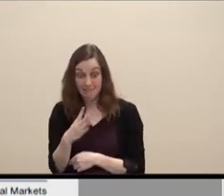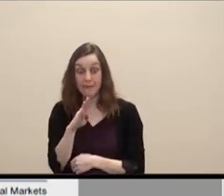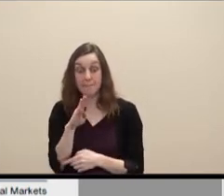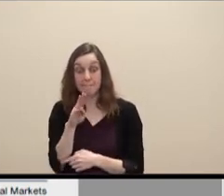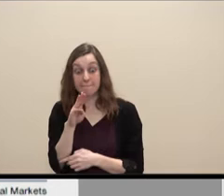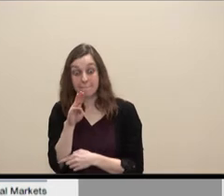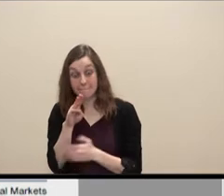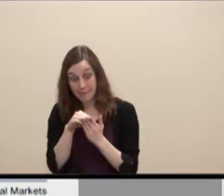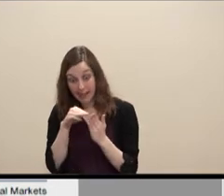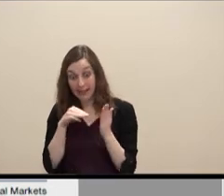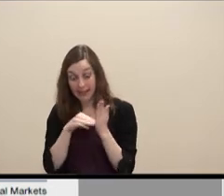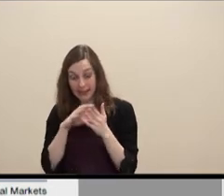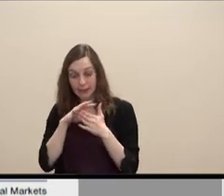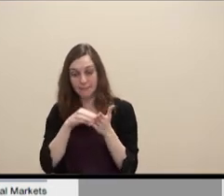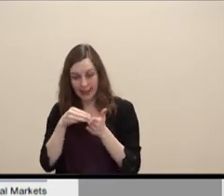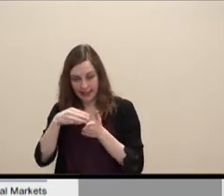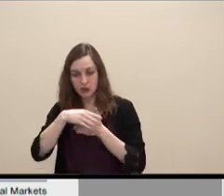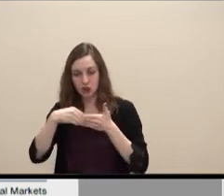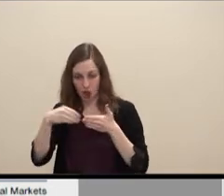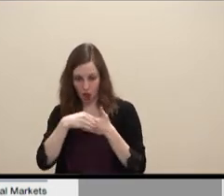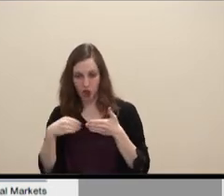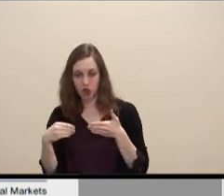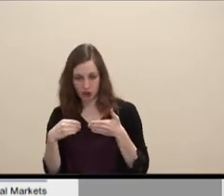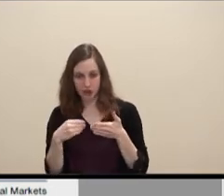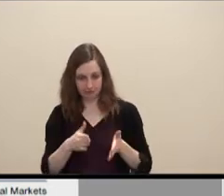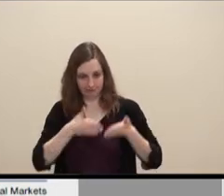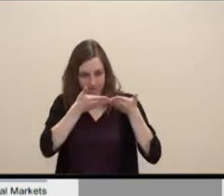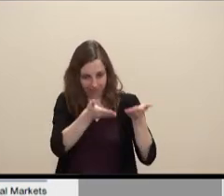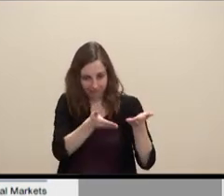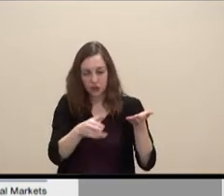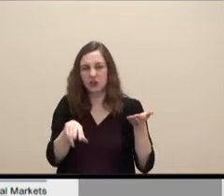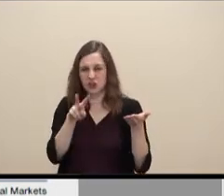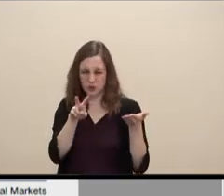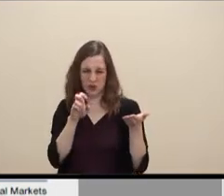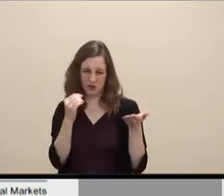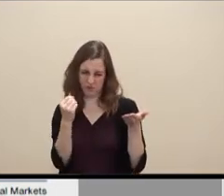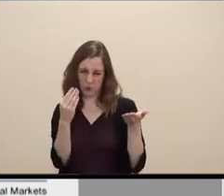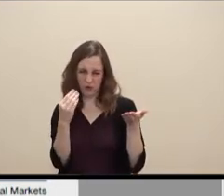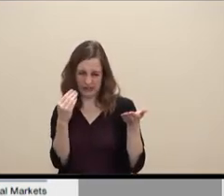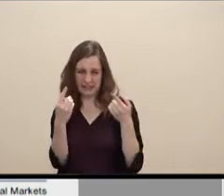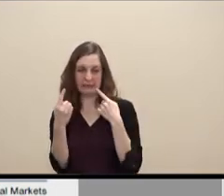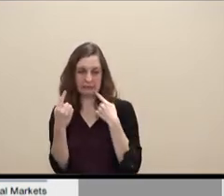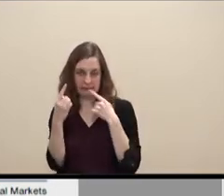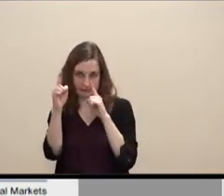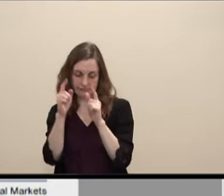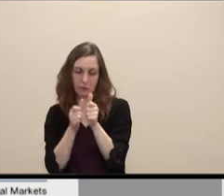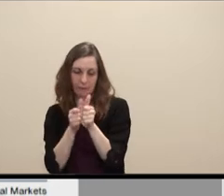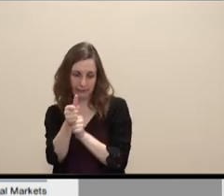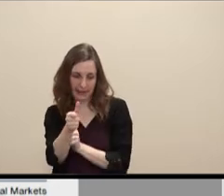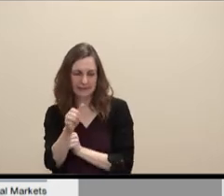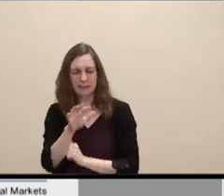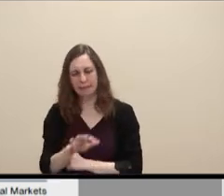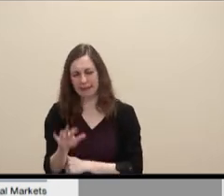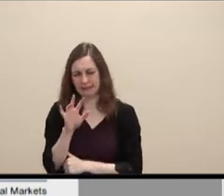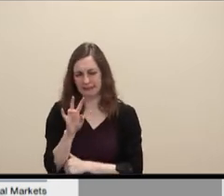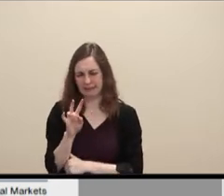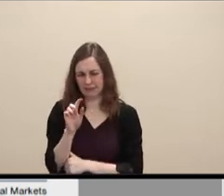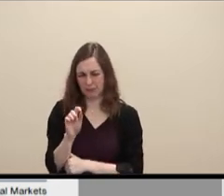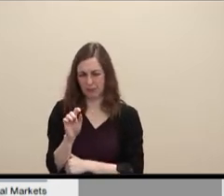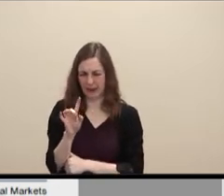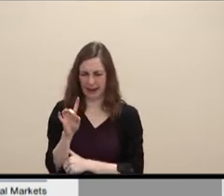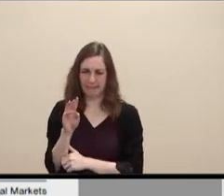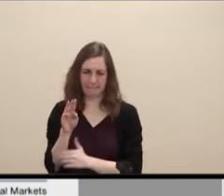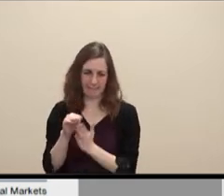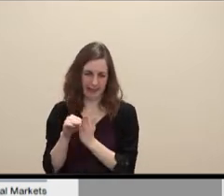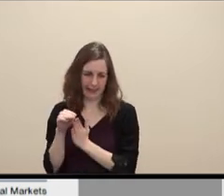voter, and of that, $214 million was successful. But a little over, about $7.8 million was unsuccessful.